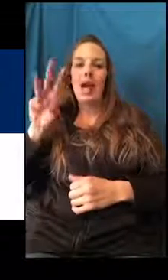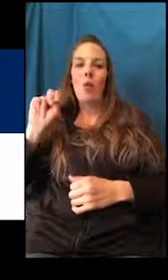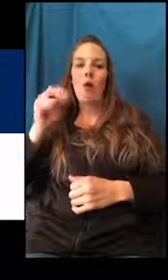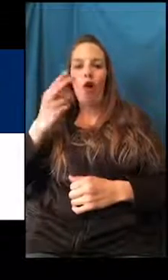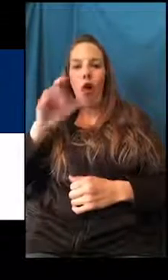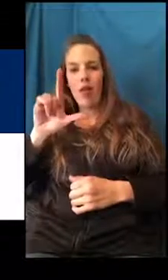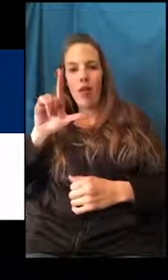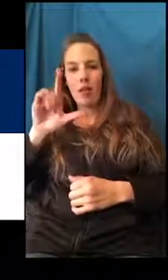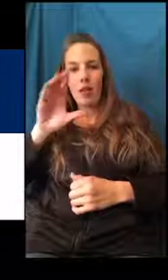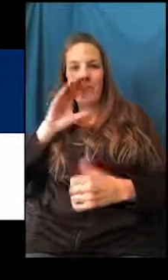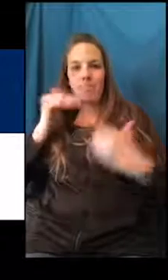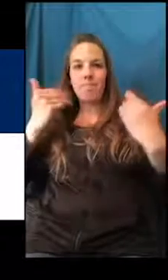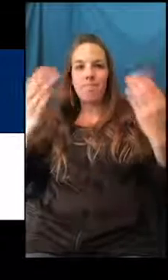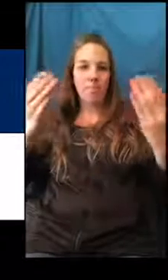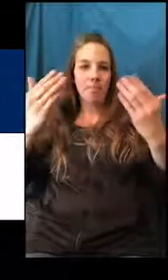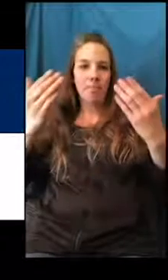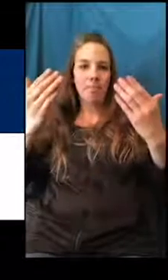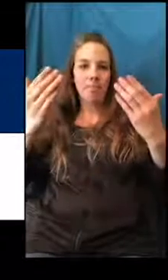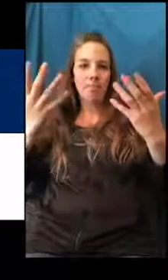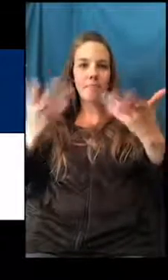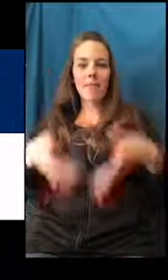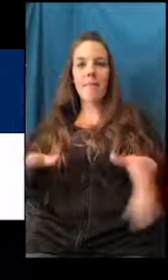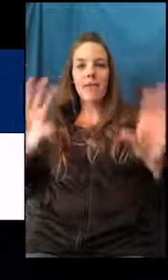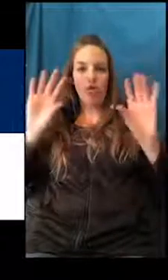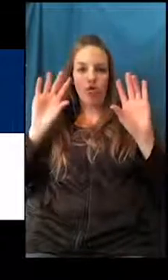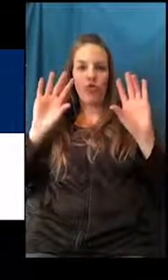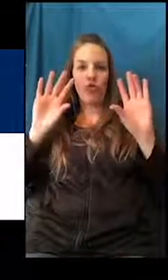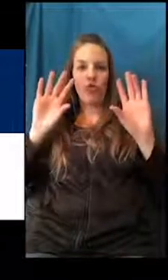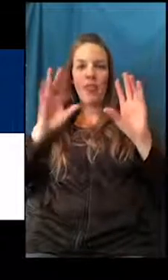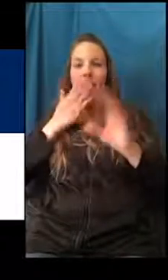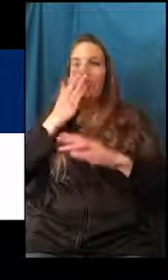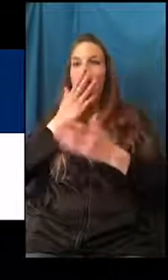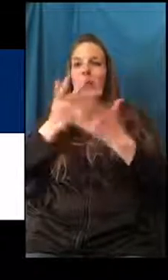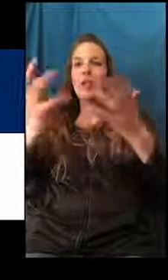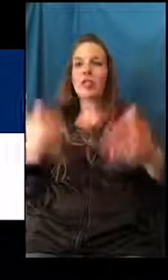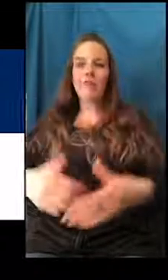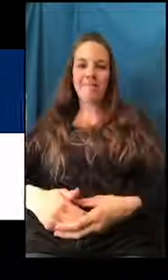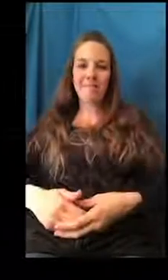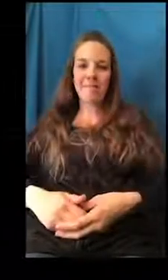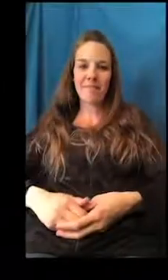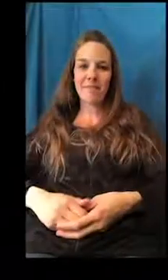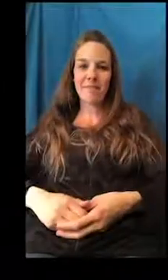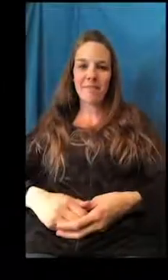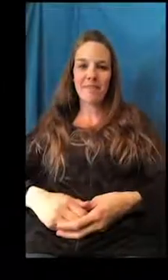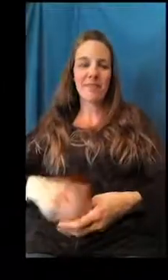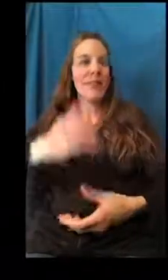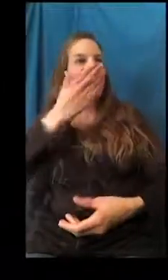to go ahead and end our meeting. Thank you very much. Thank you.